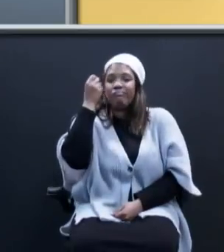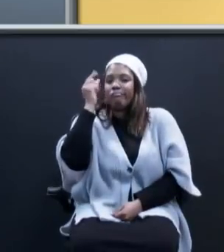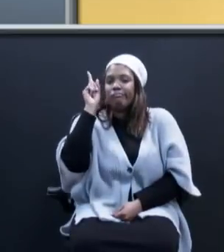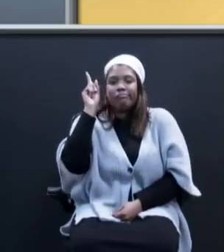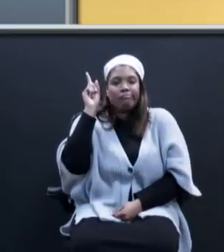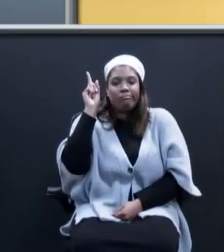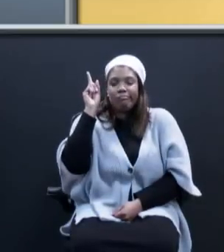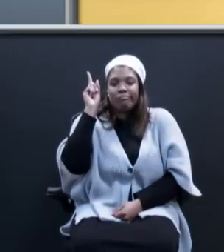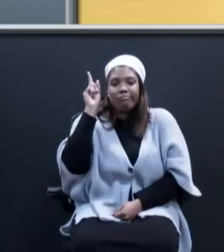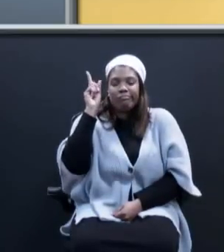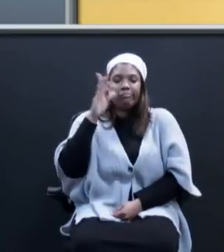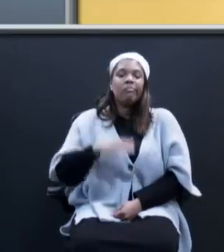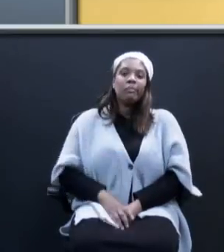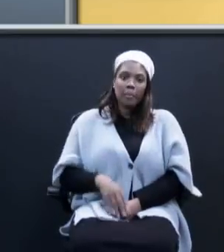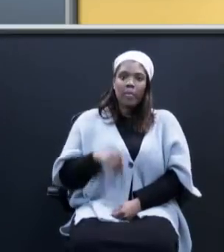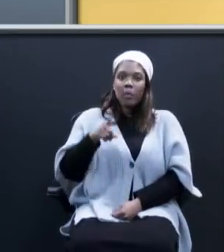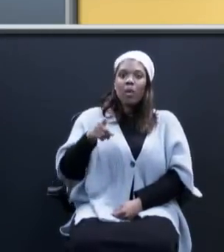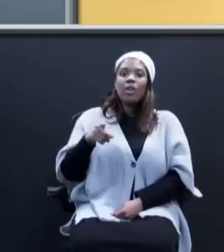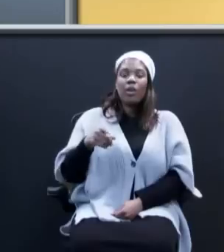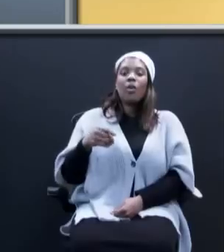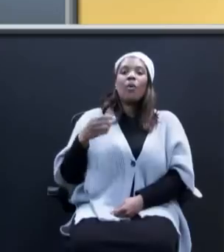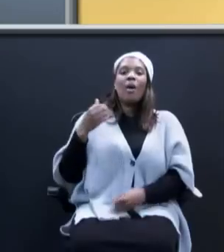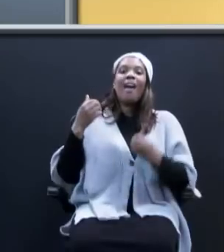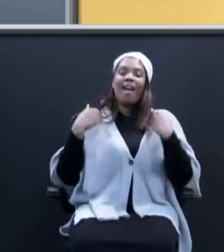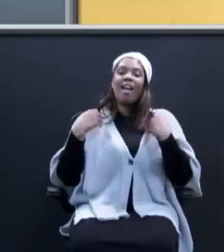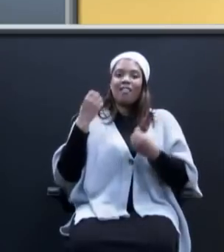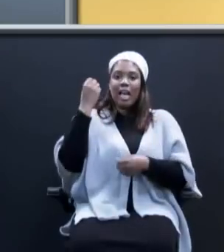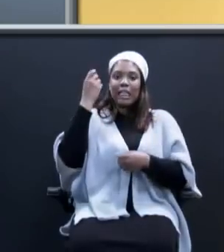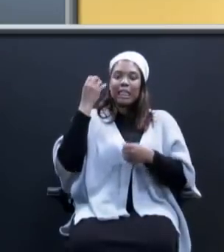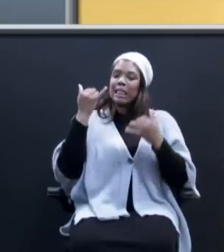But we're going to get us some understanding of these feasts today.